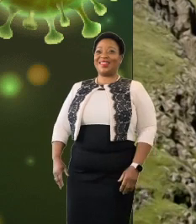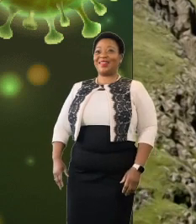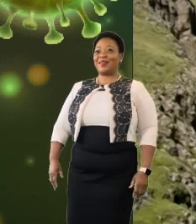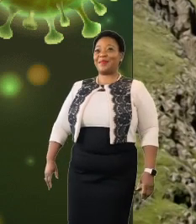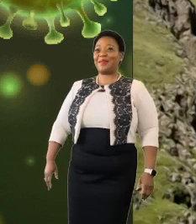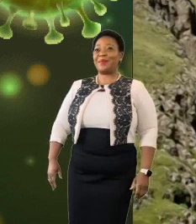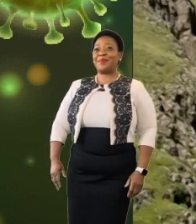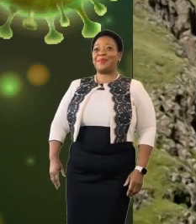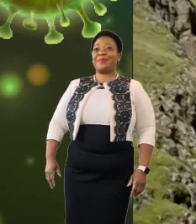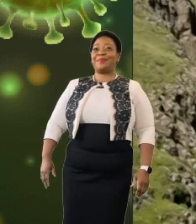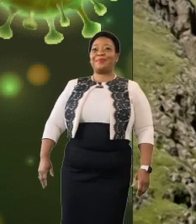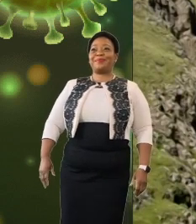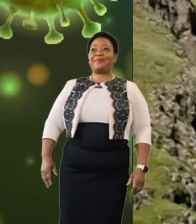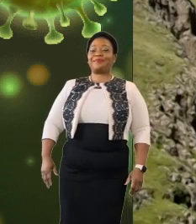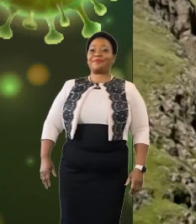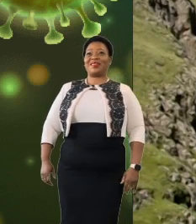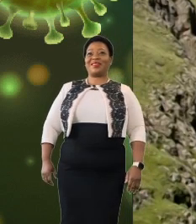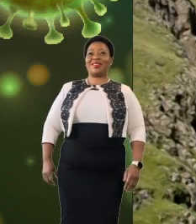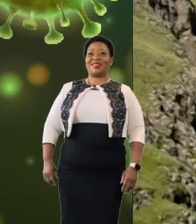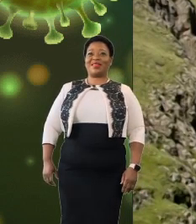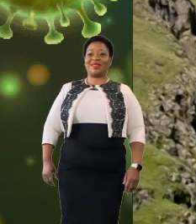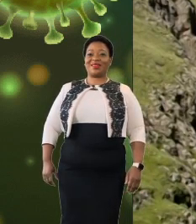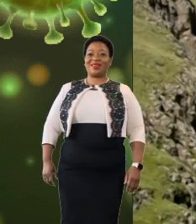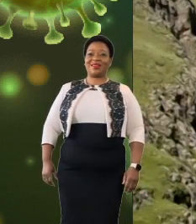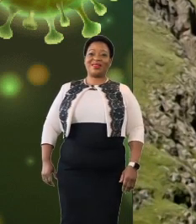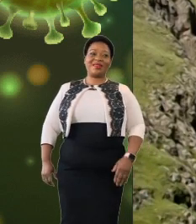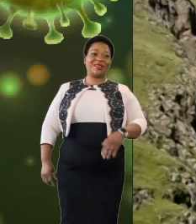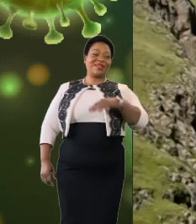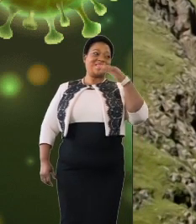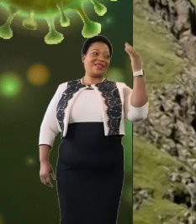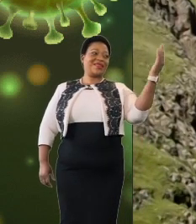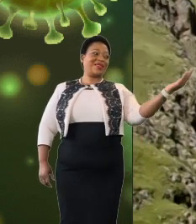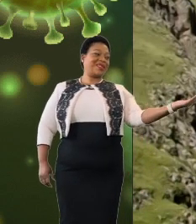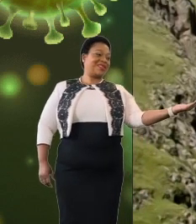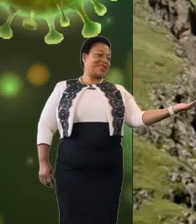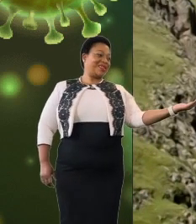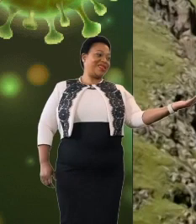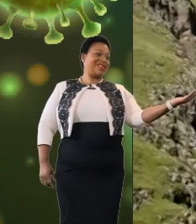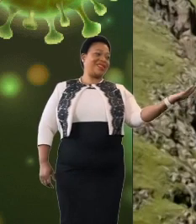Friki, Tebogo is just going to catch a flight quickly, so we've got to allow him to go.